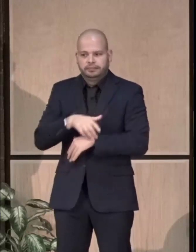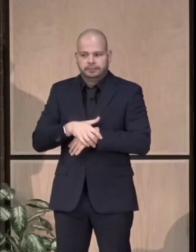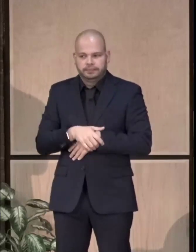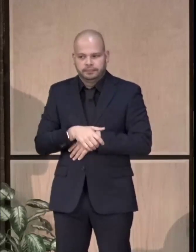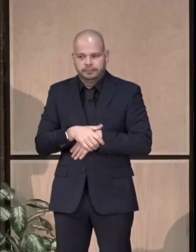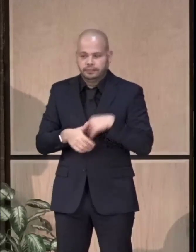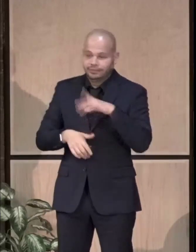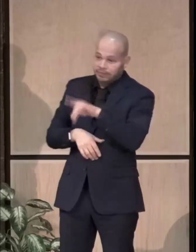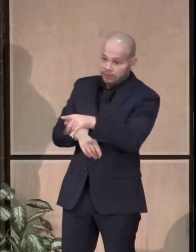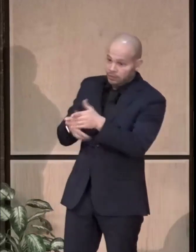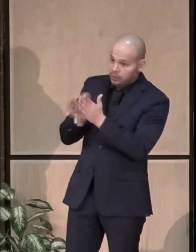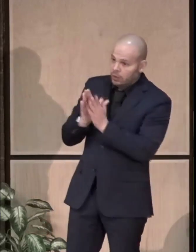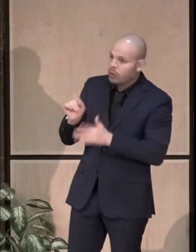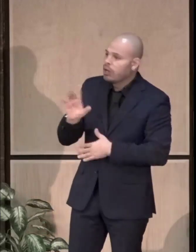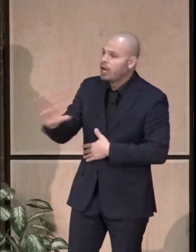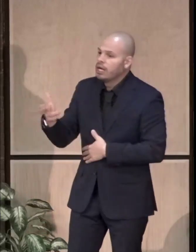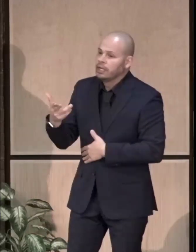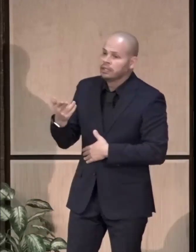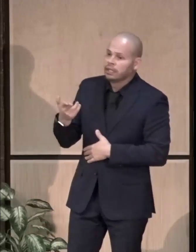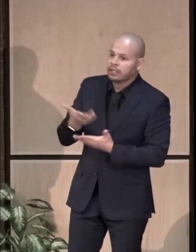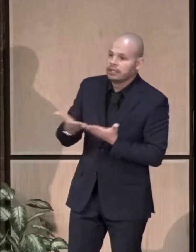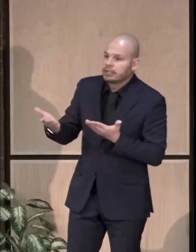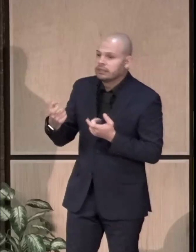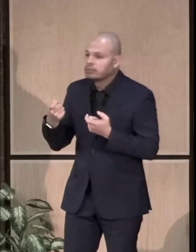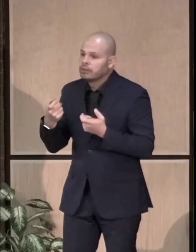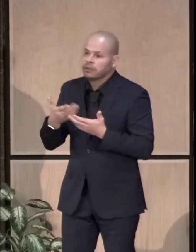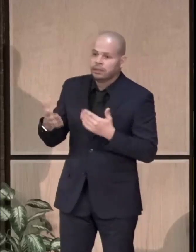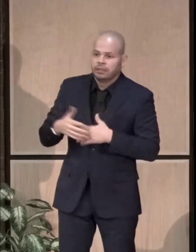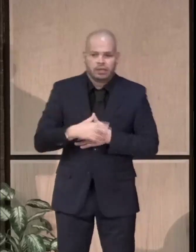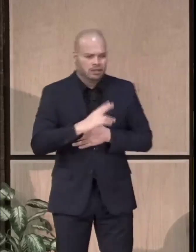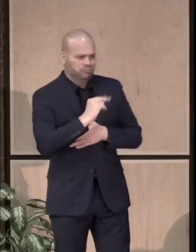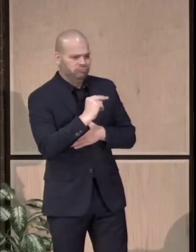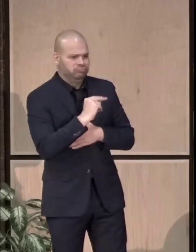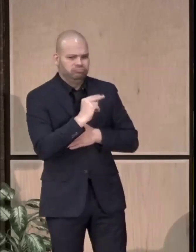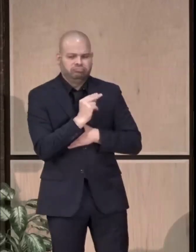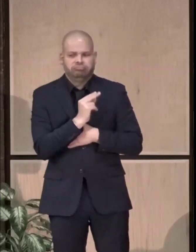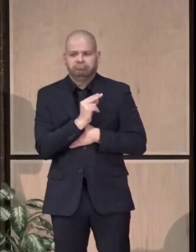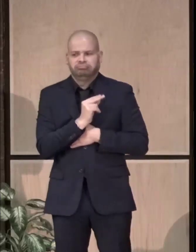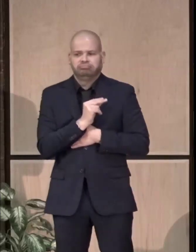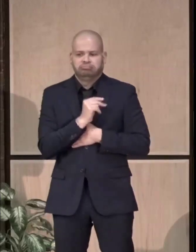not? Just the way that the conversation led, I did not.